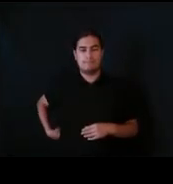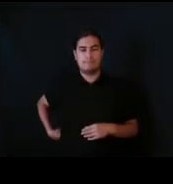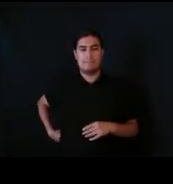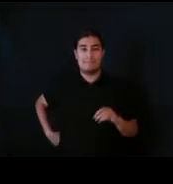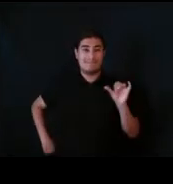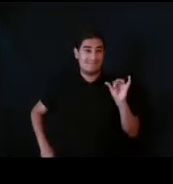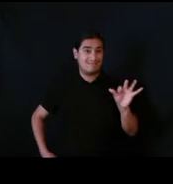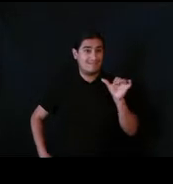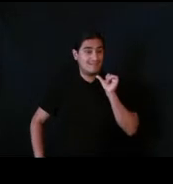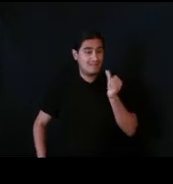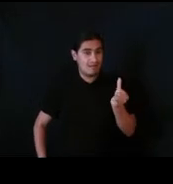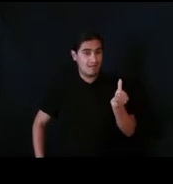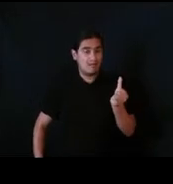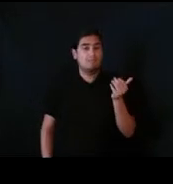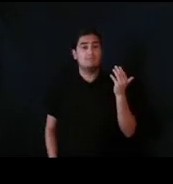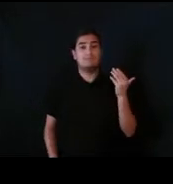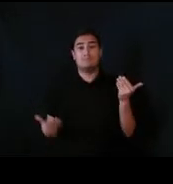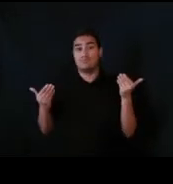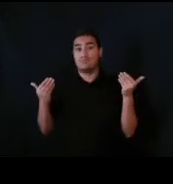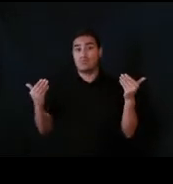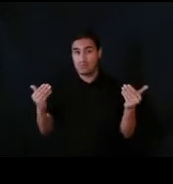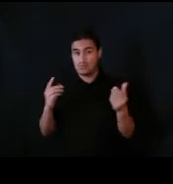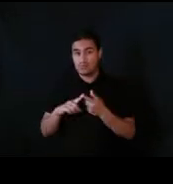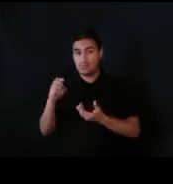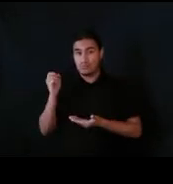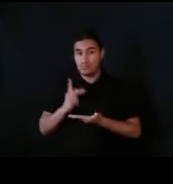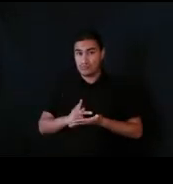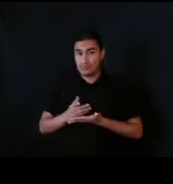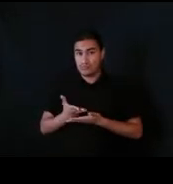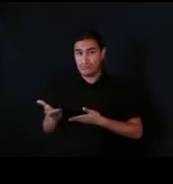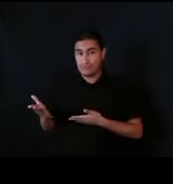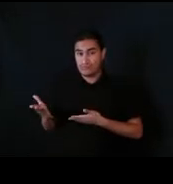if not then is there a motion to approve